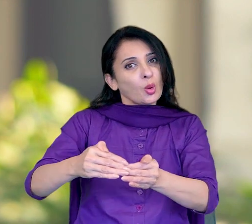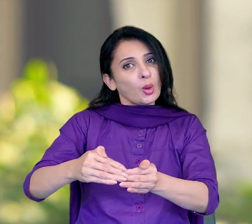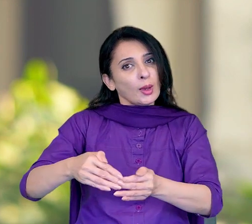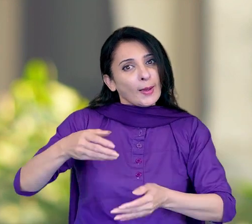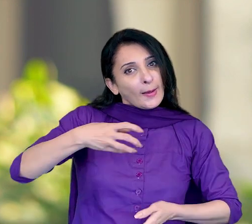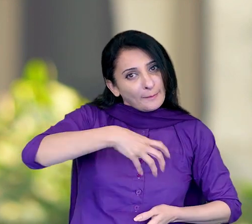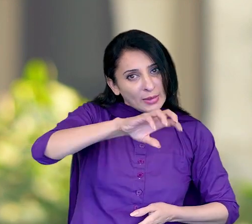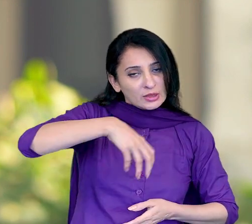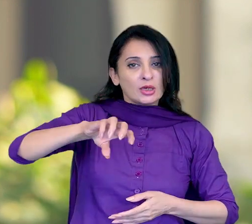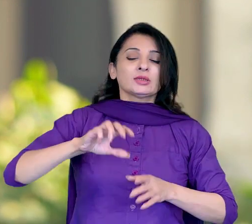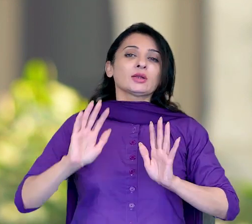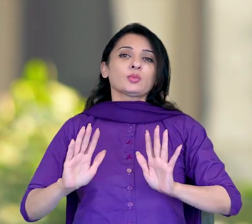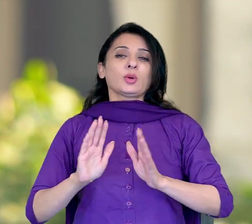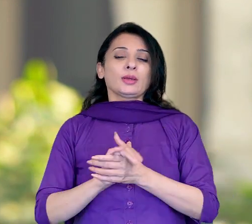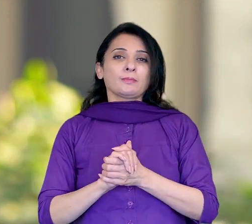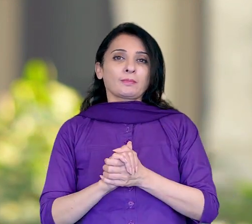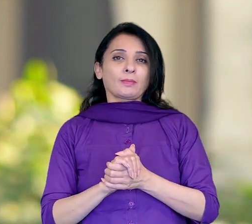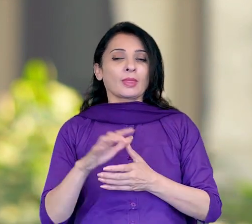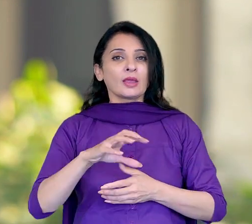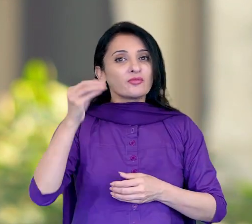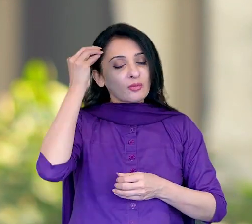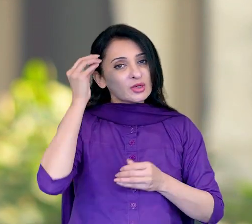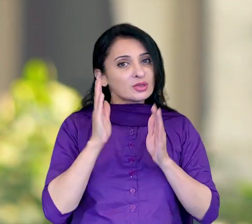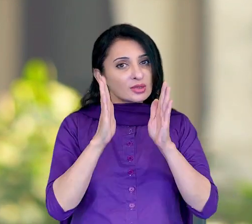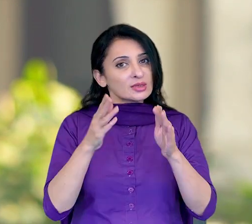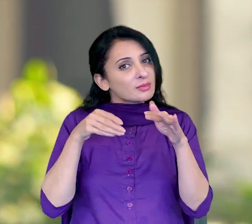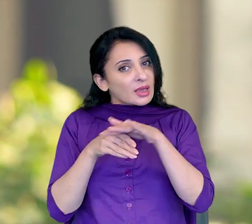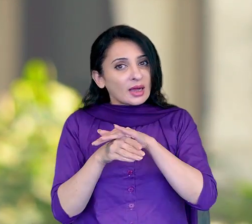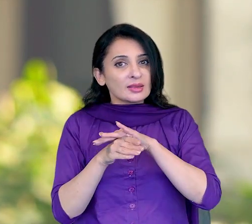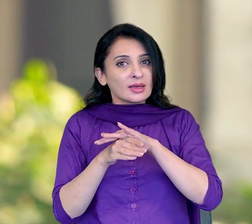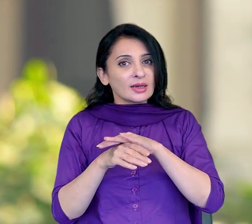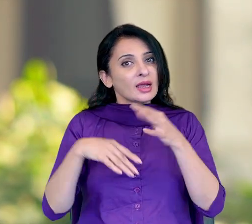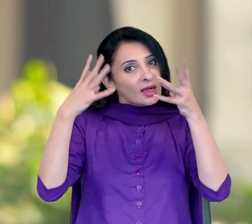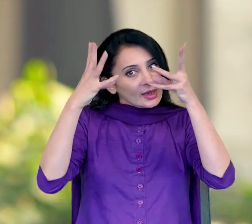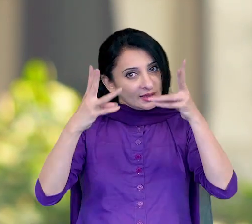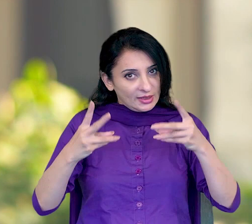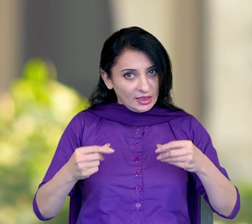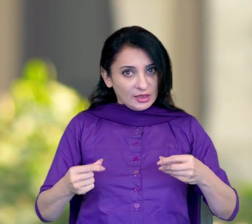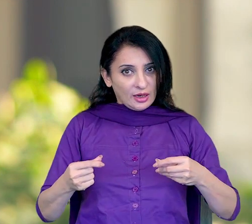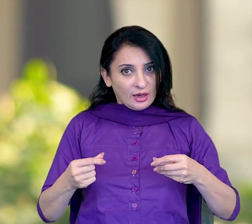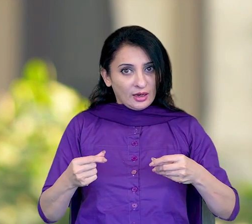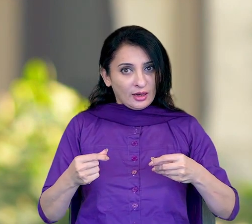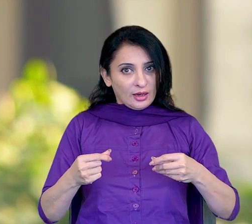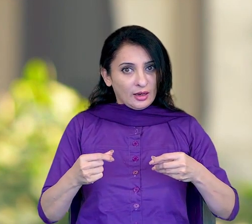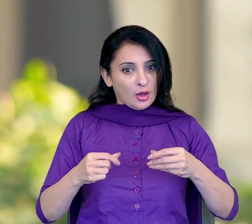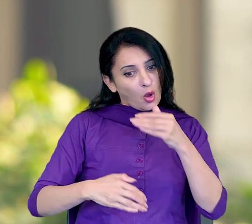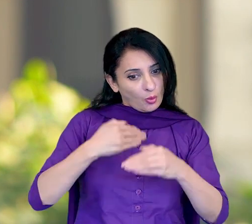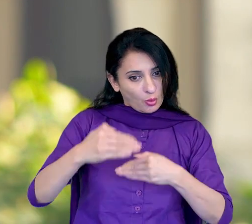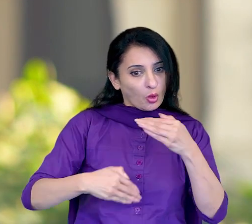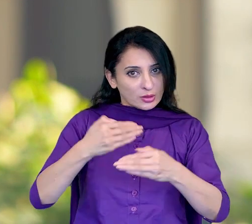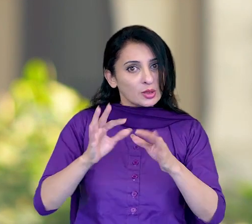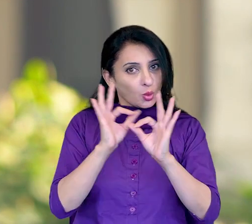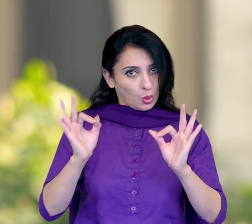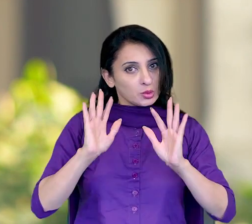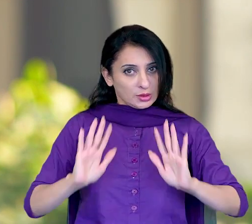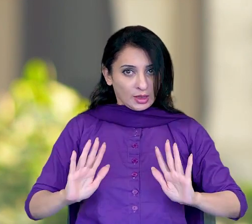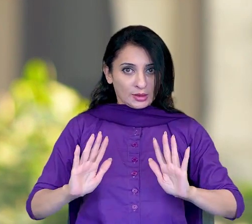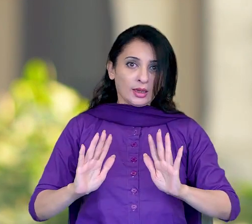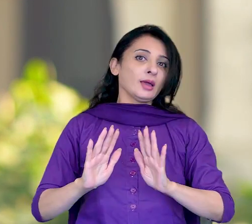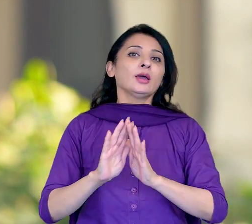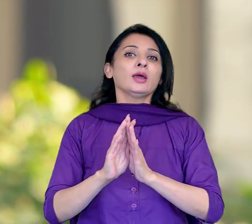seamless flow of information, that is a system. Now, within the information system, once this data is